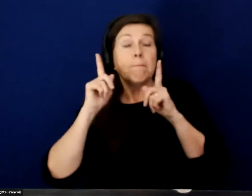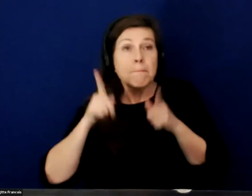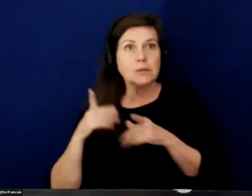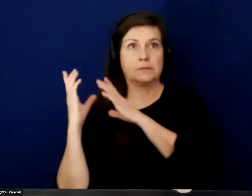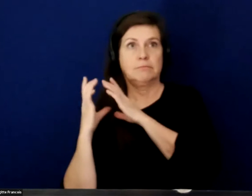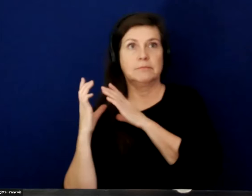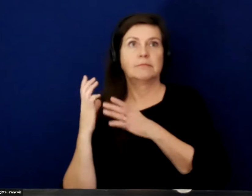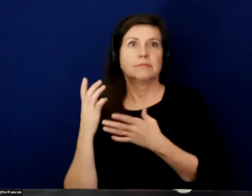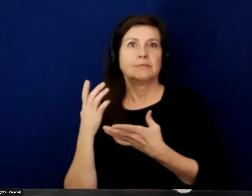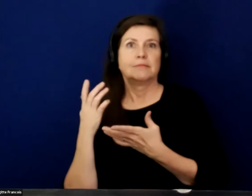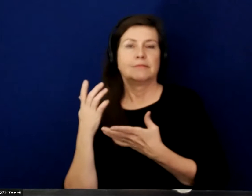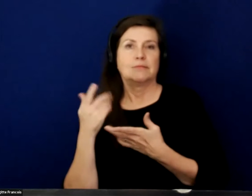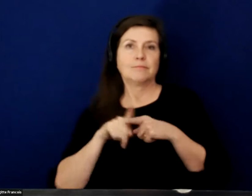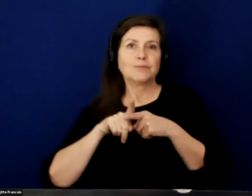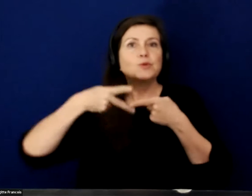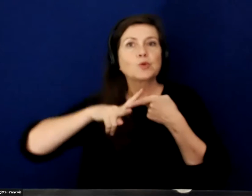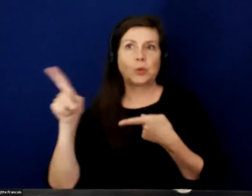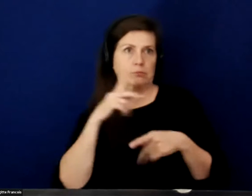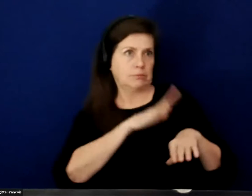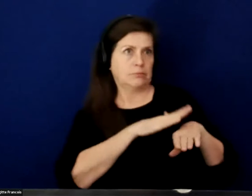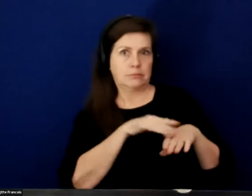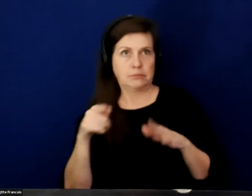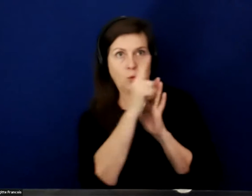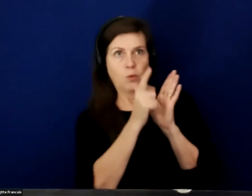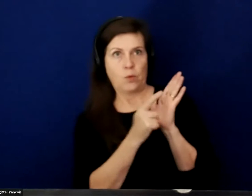tool exists today. And